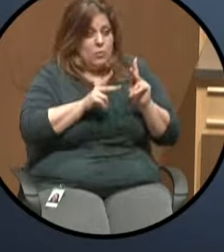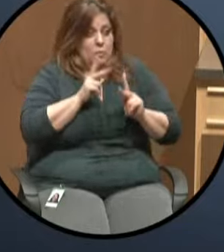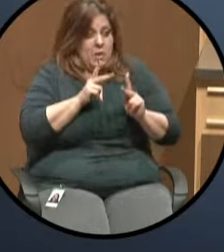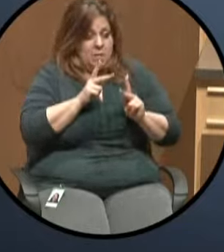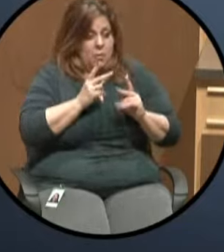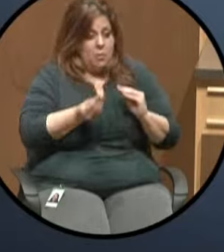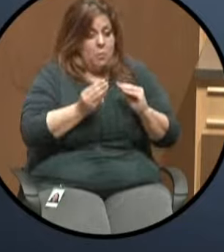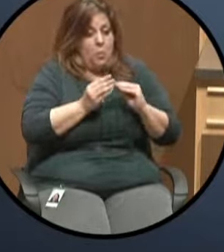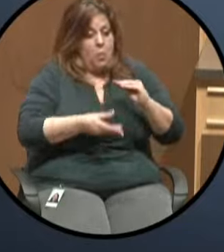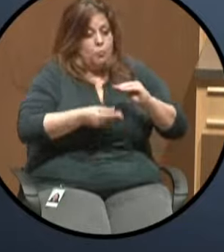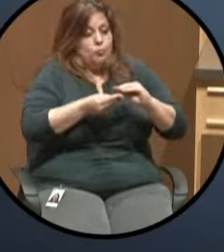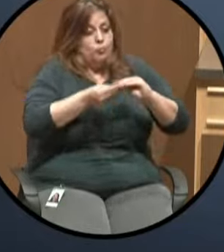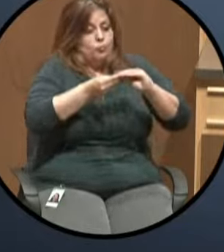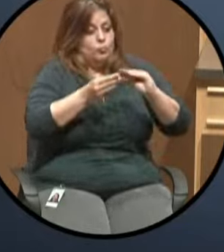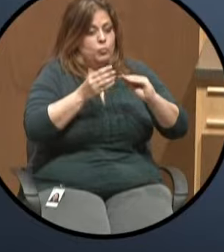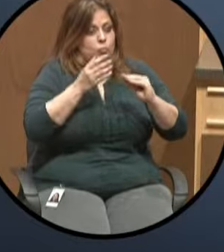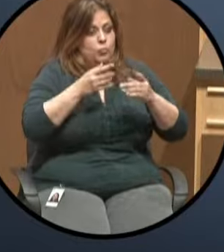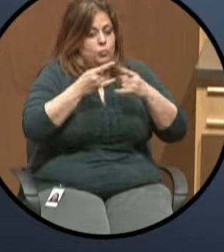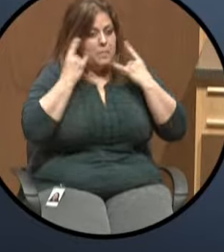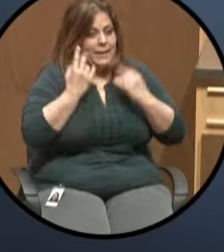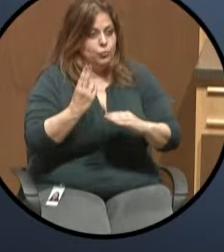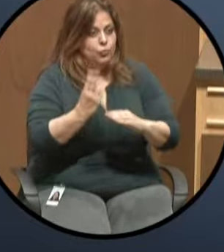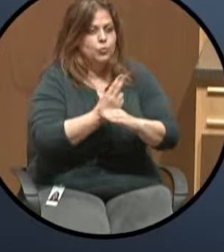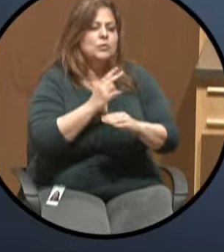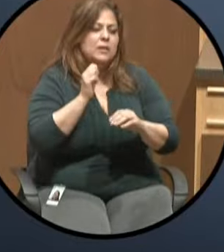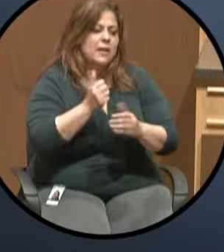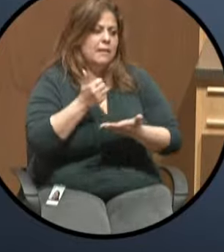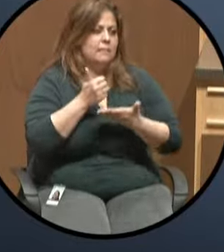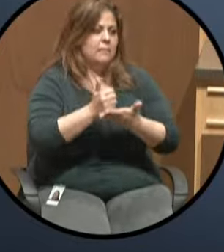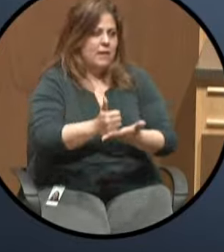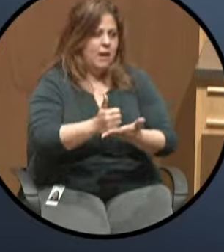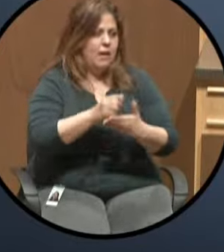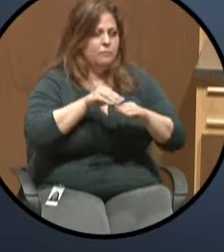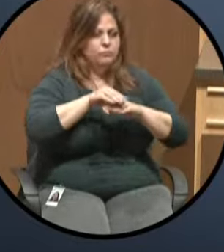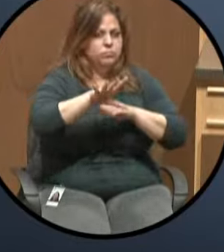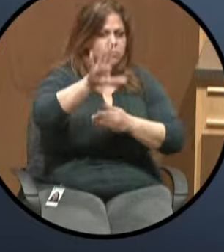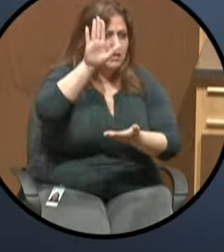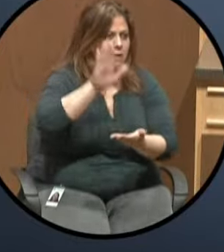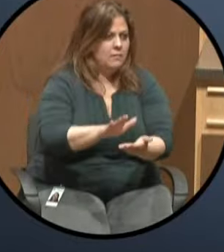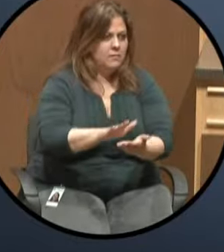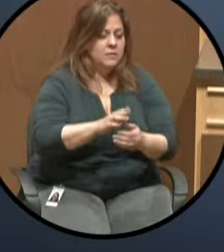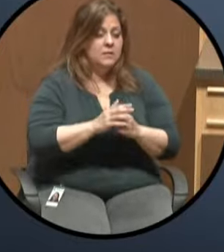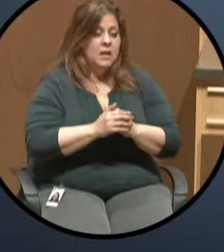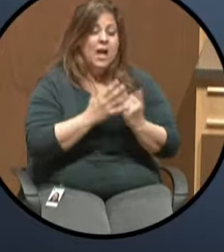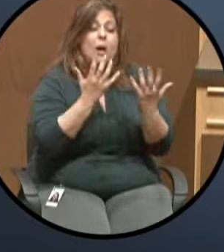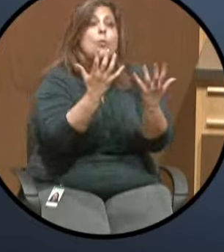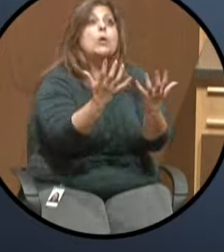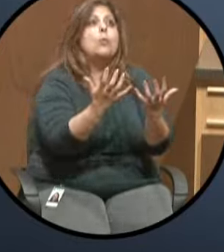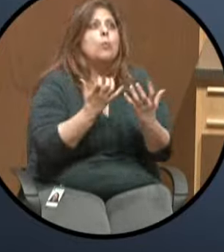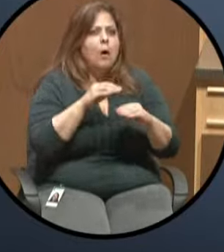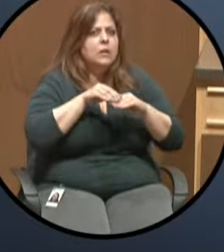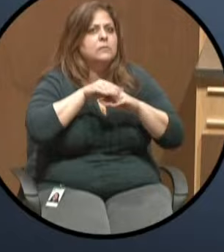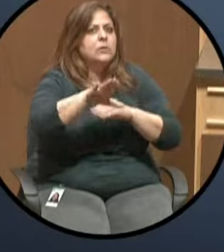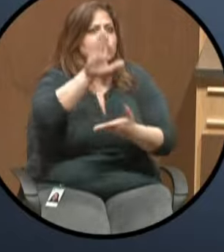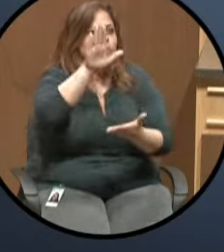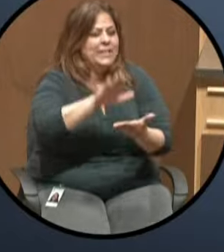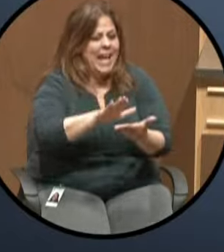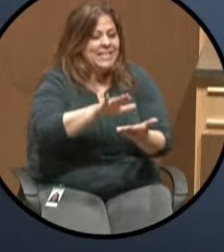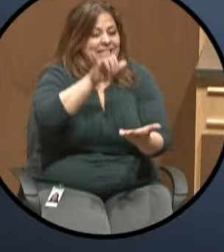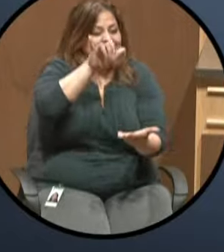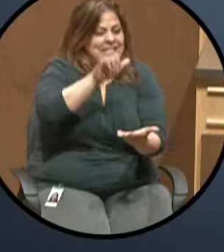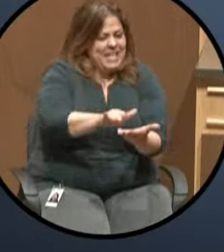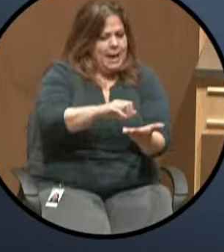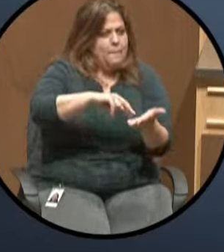likelihood of stopping transmission in the community. We want to get transmission down because that is a critical step to getting normal. So in summary, I